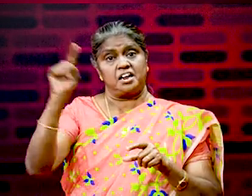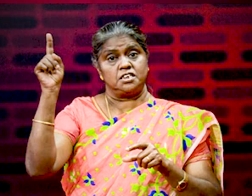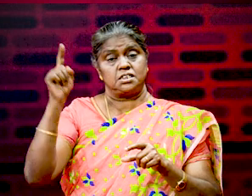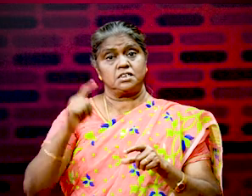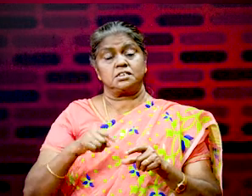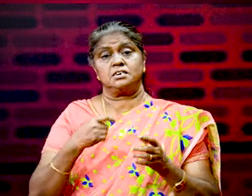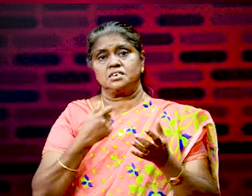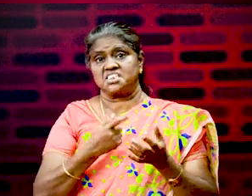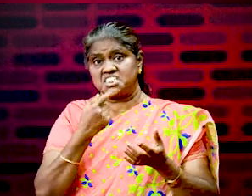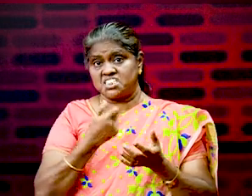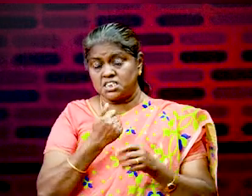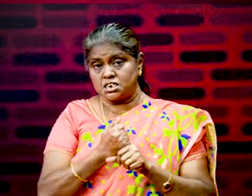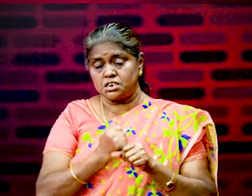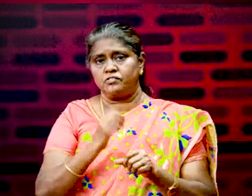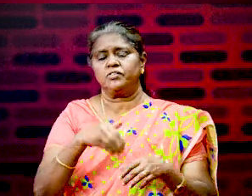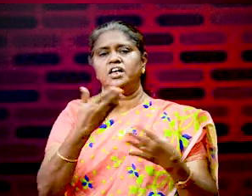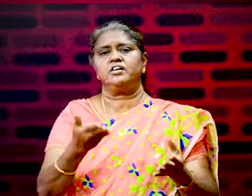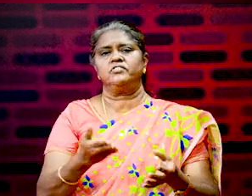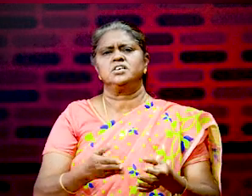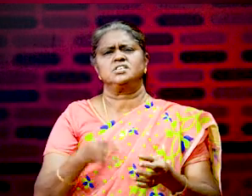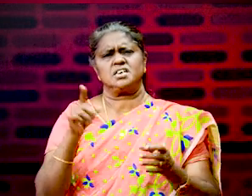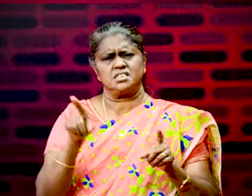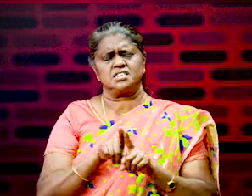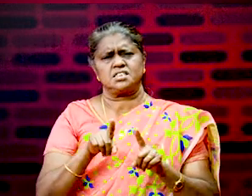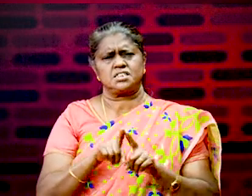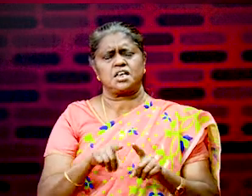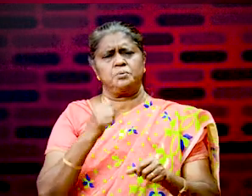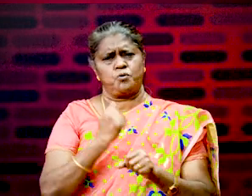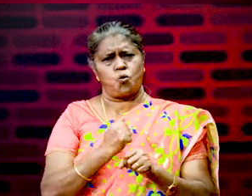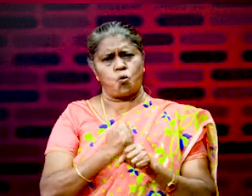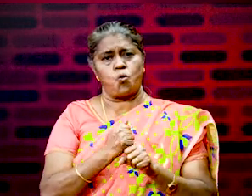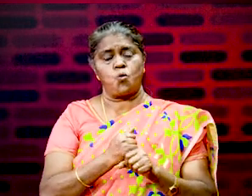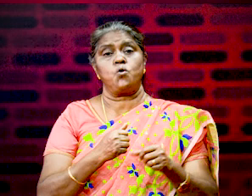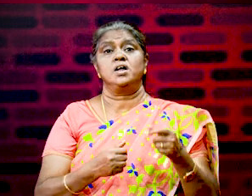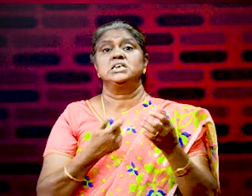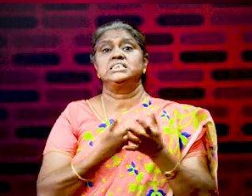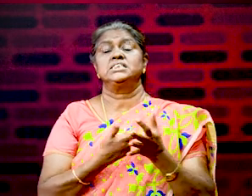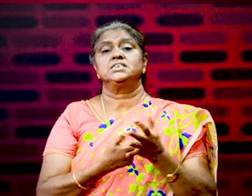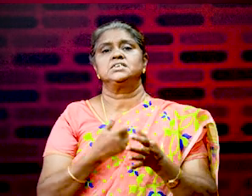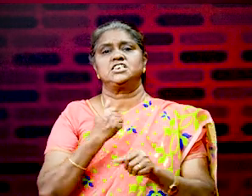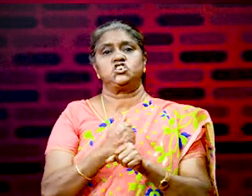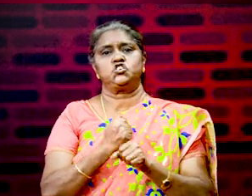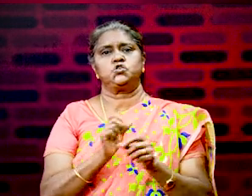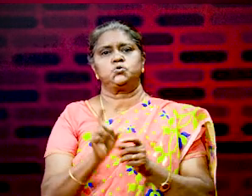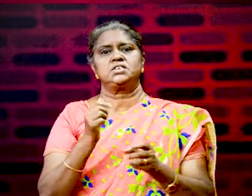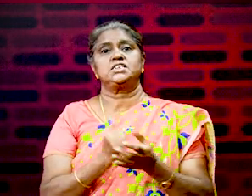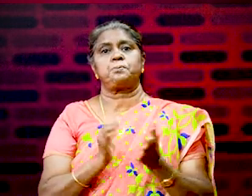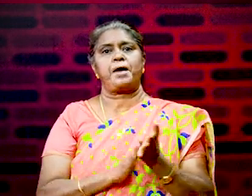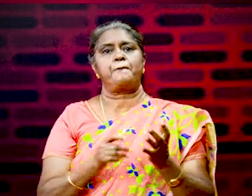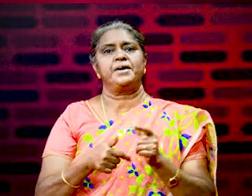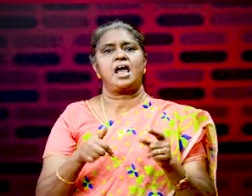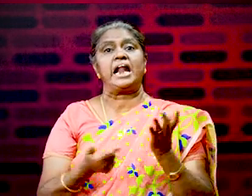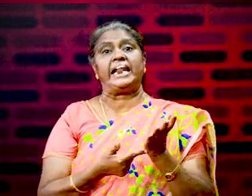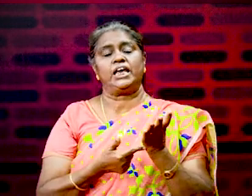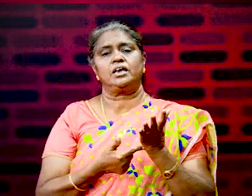a righteous judgment. Cheer up, my dear brother and sister. God is standing by your side. God will take all your problems